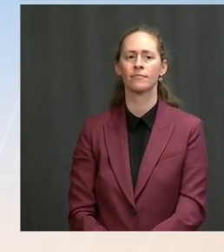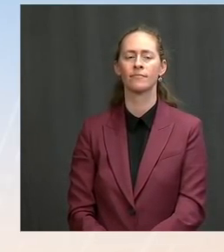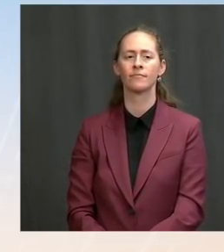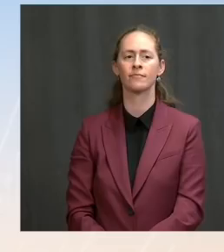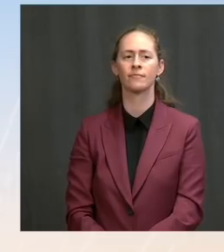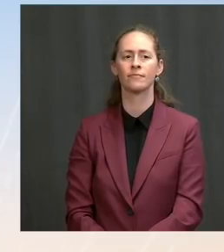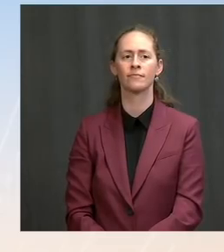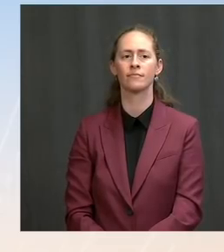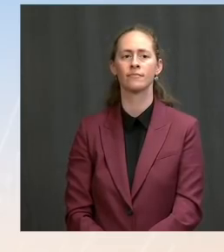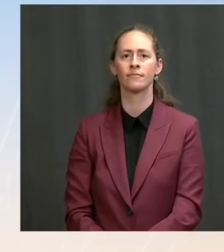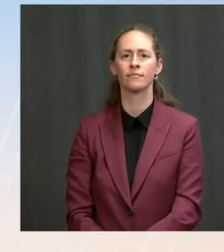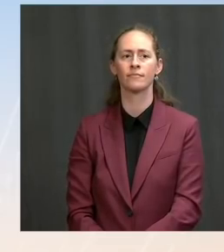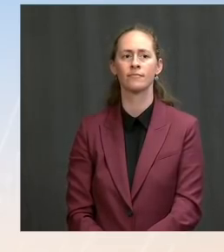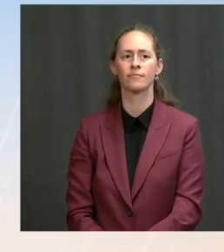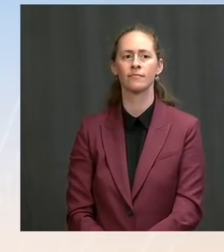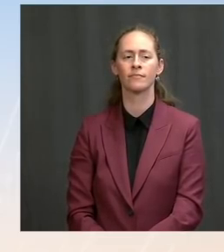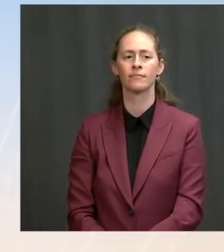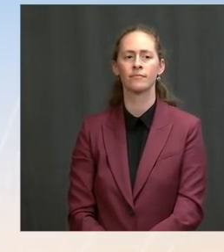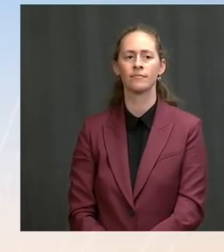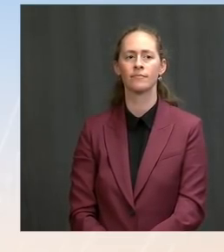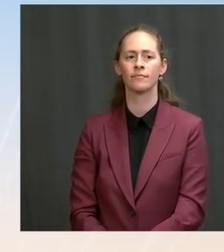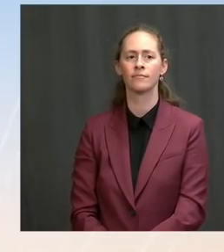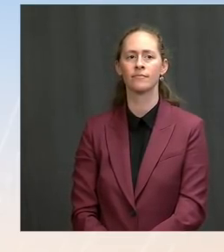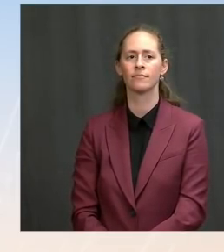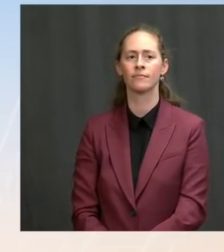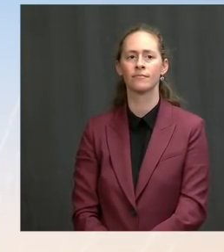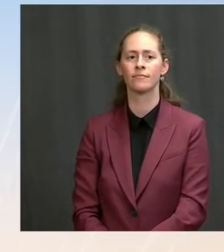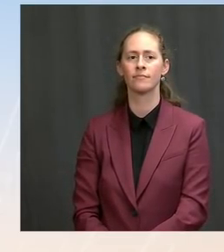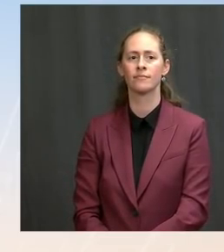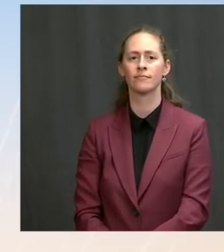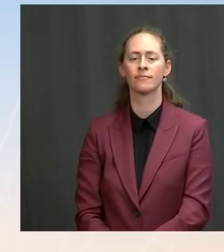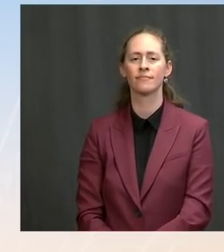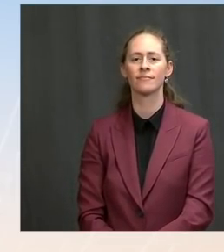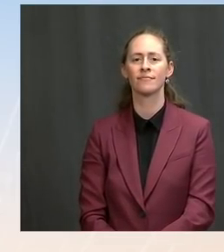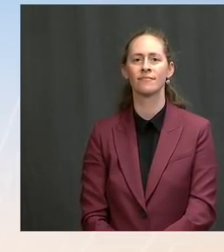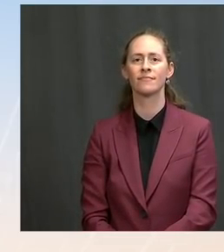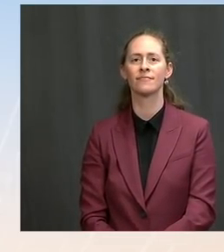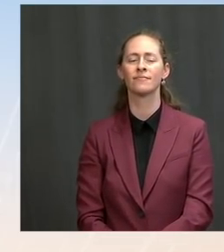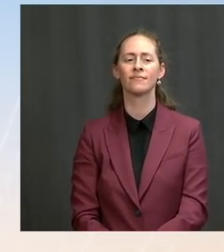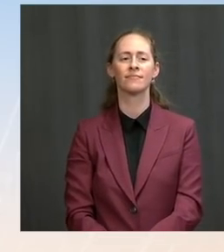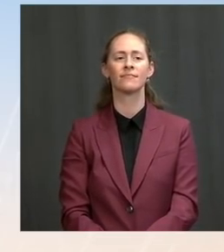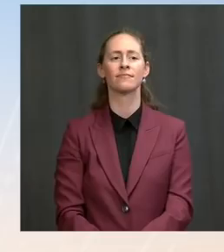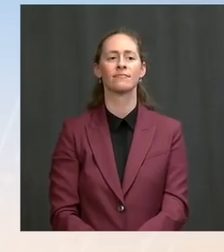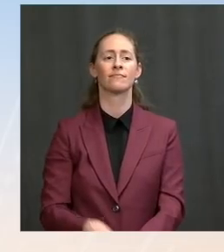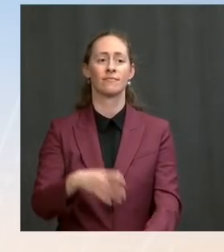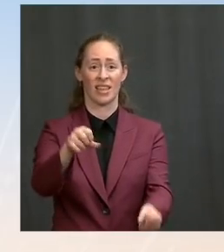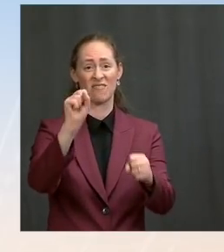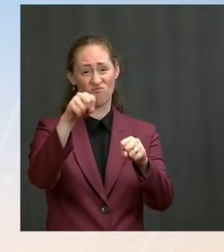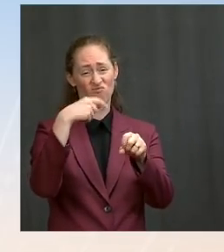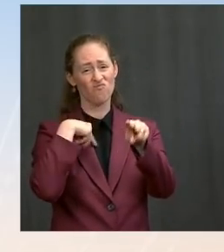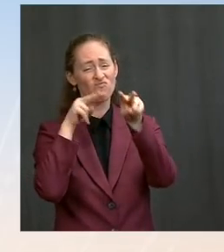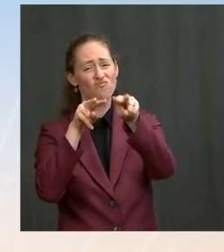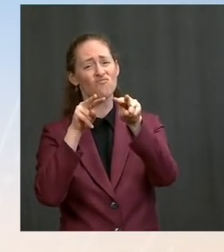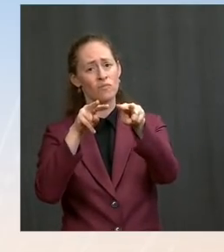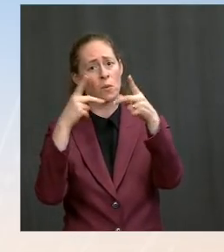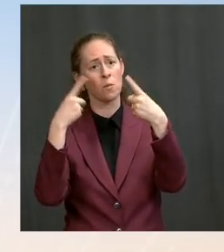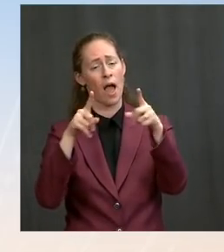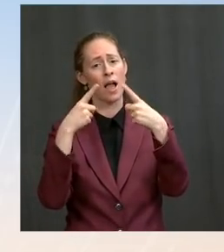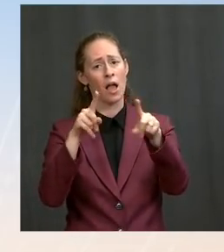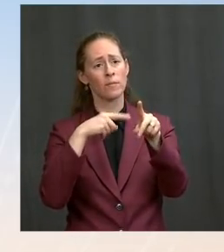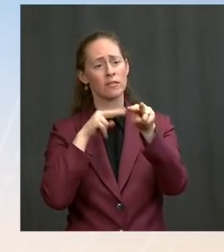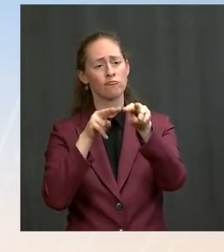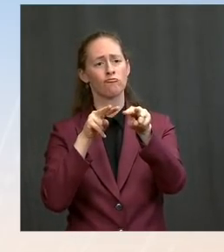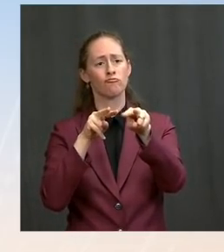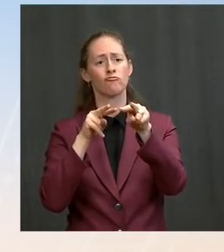Does the White House have a view on this in any way? I have been watching this case closely as a point of privilege, but